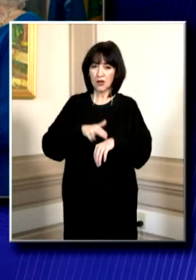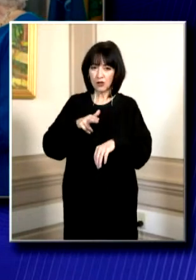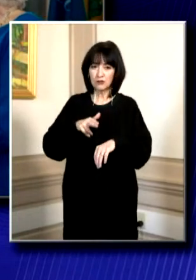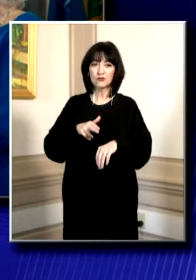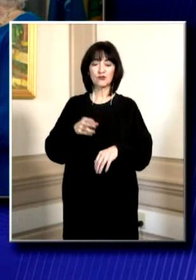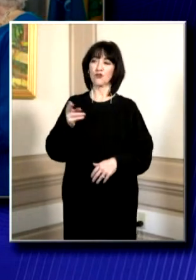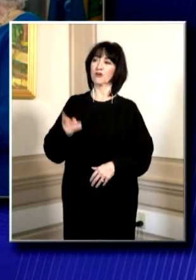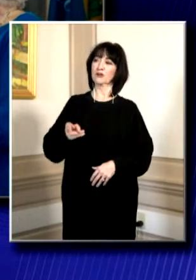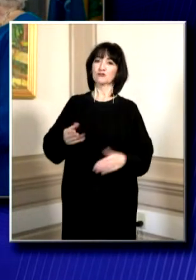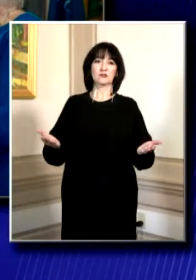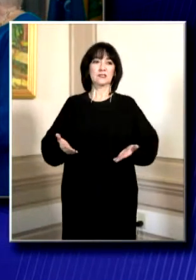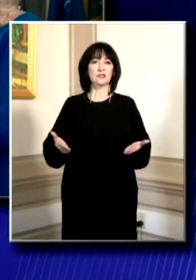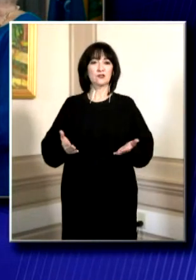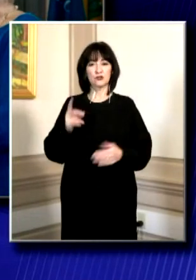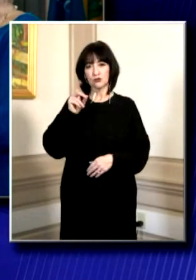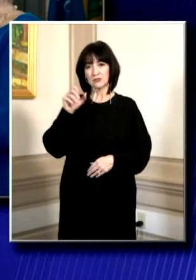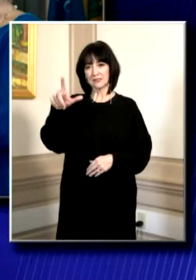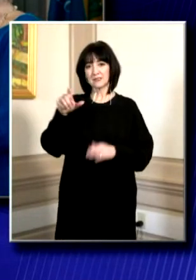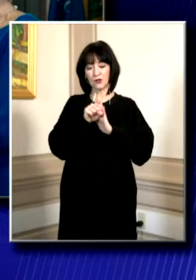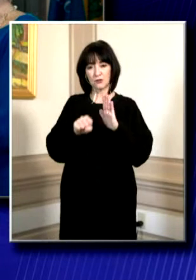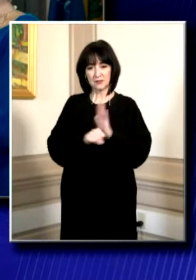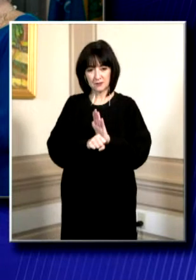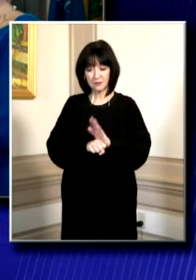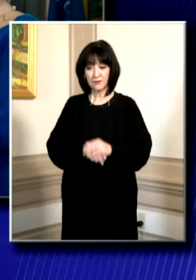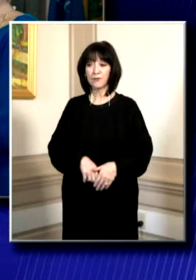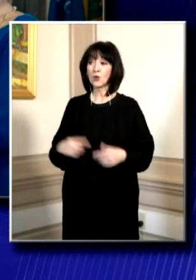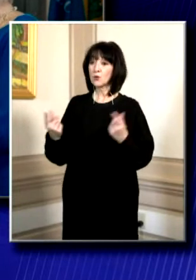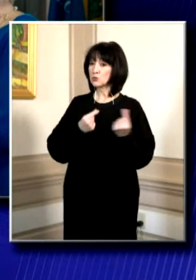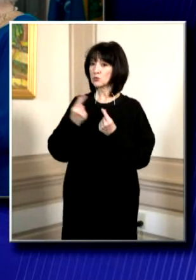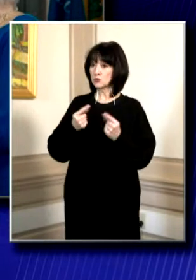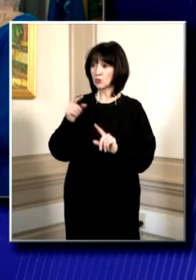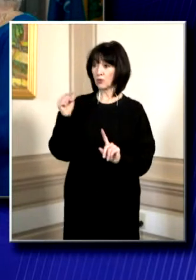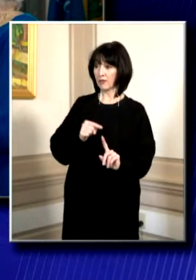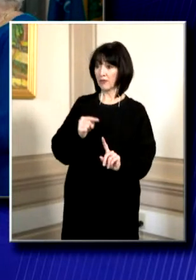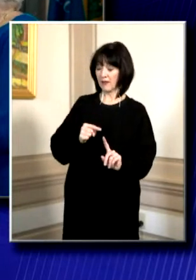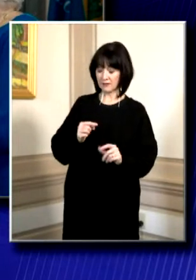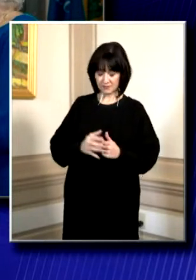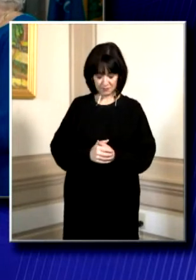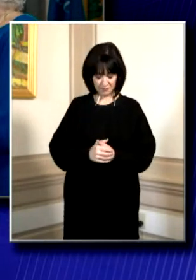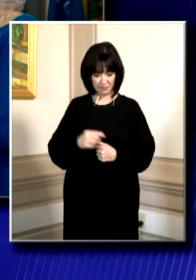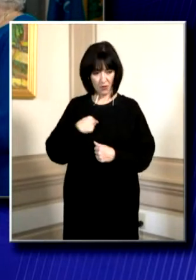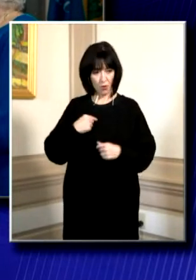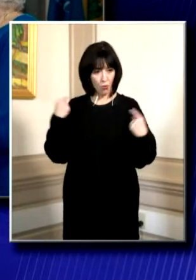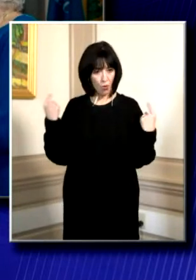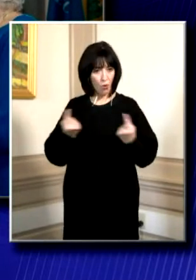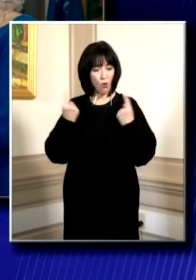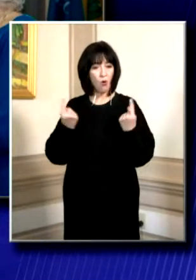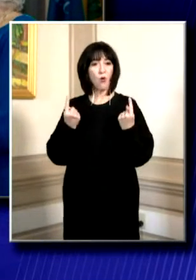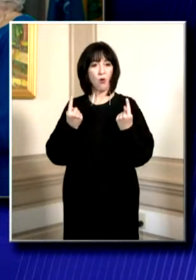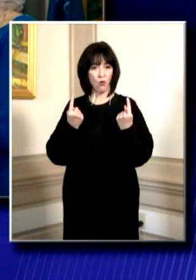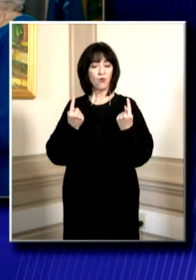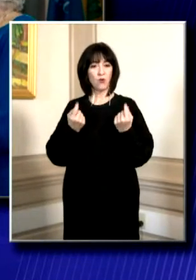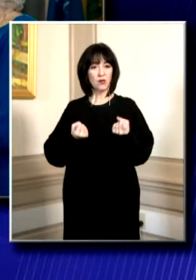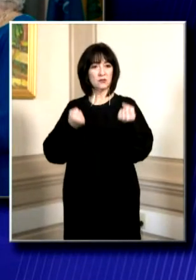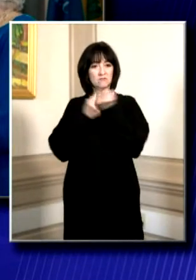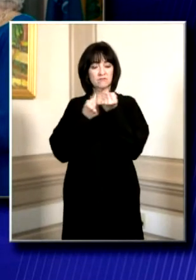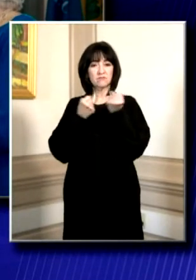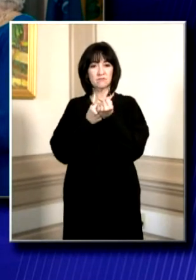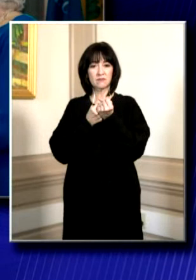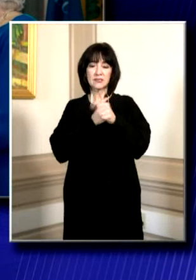Delaware. In doing so, In doing so, I will always uphold and defend I will always uphold and defend